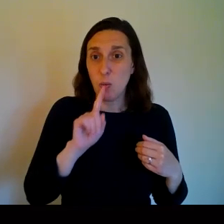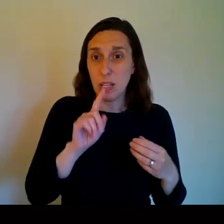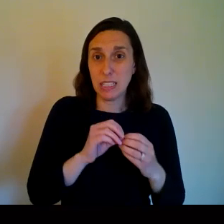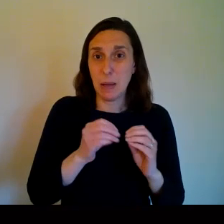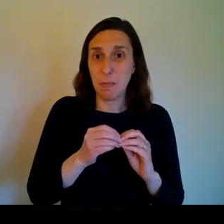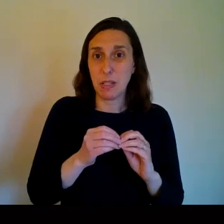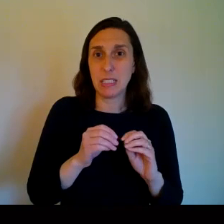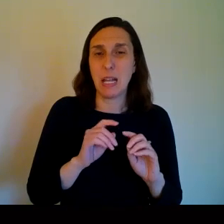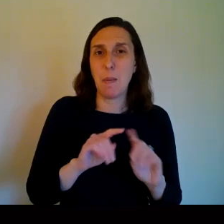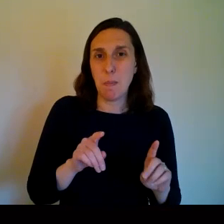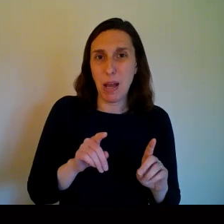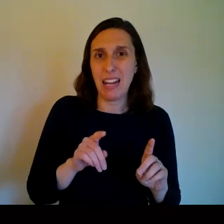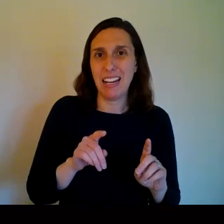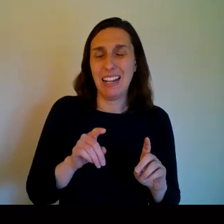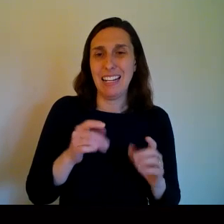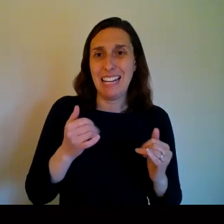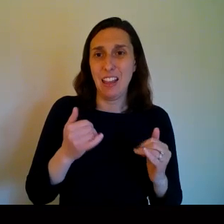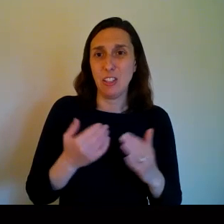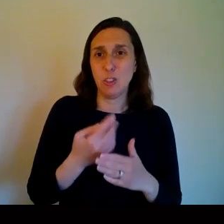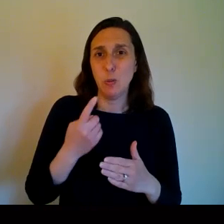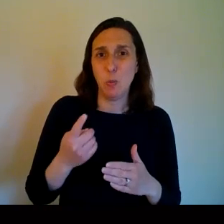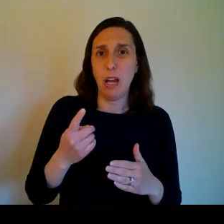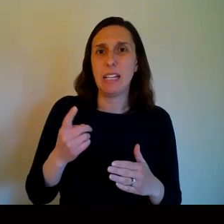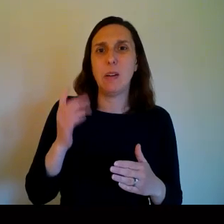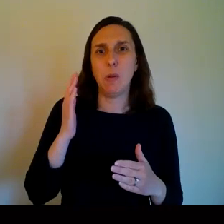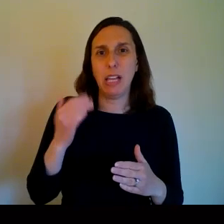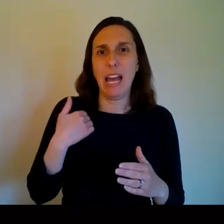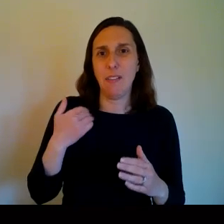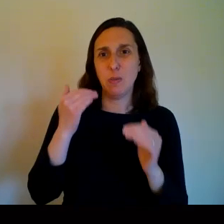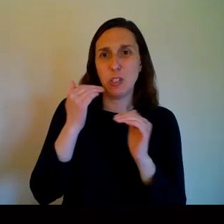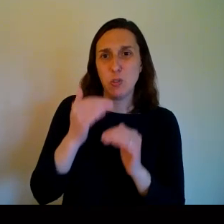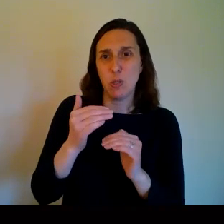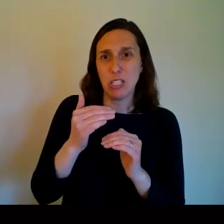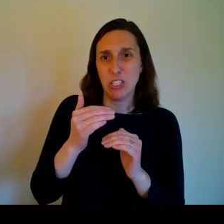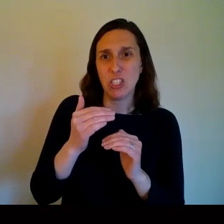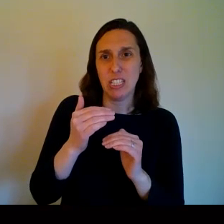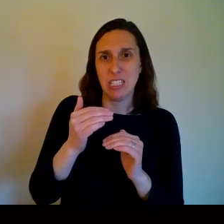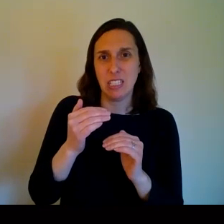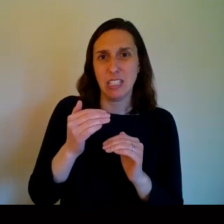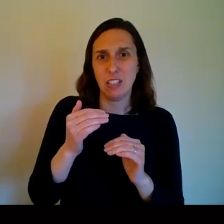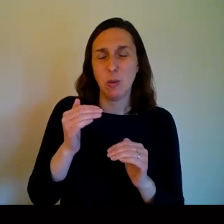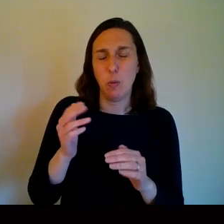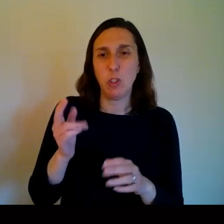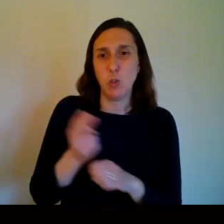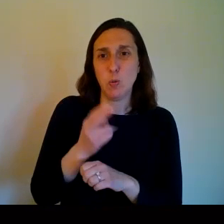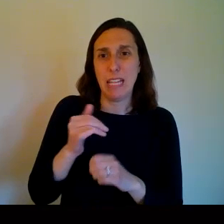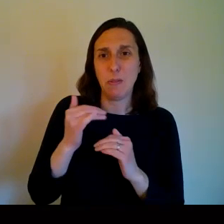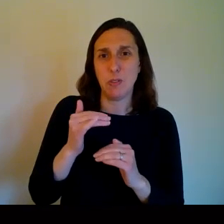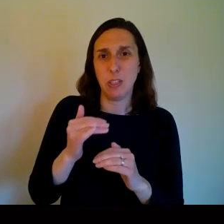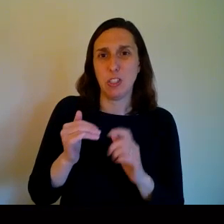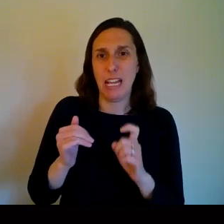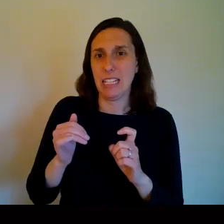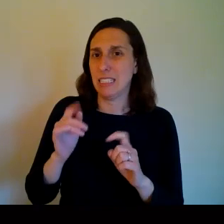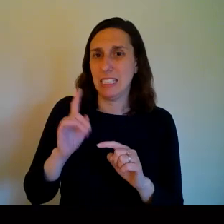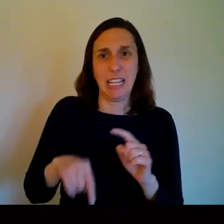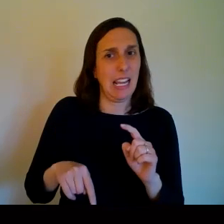to pick up the restriction that x can't equal 0. And that's going to be a restriction we're going to get in here. Now what I do is I come